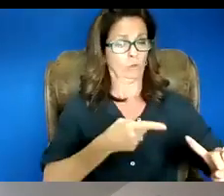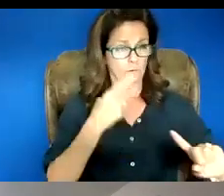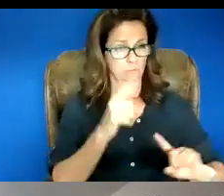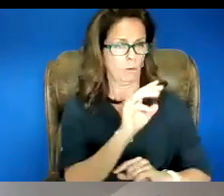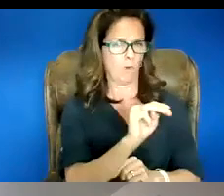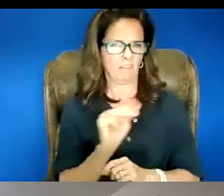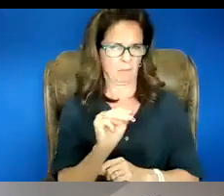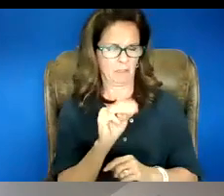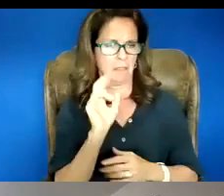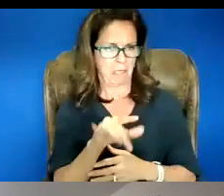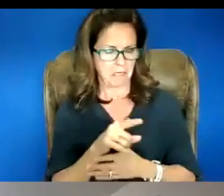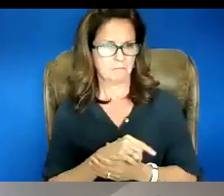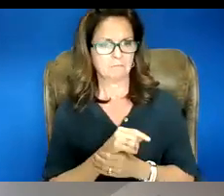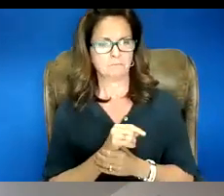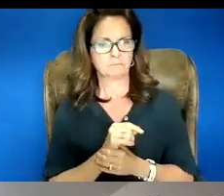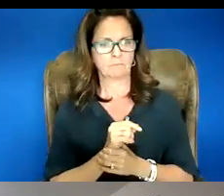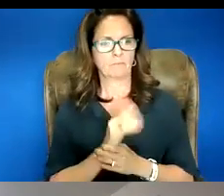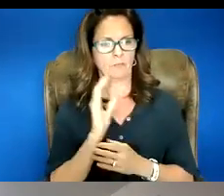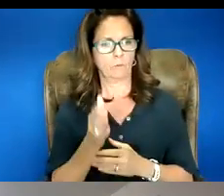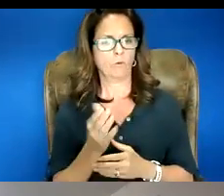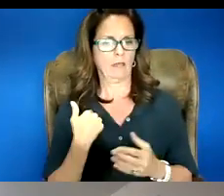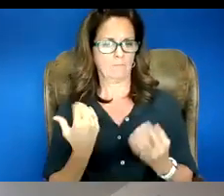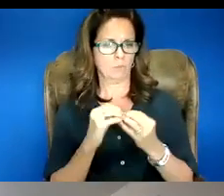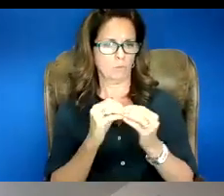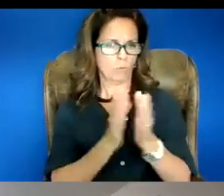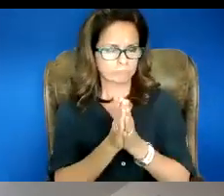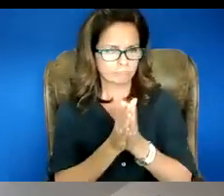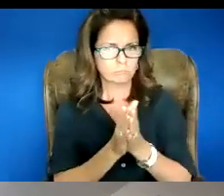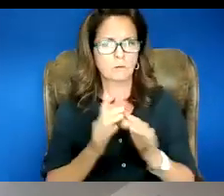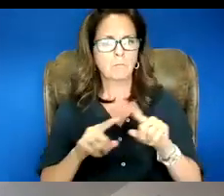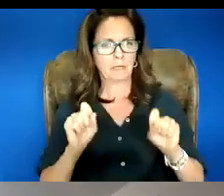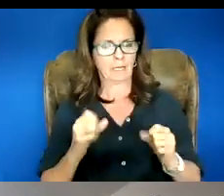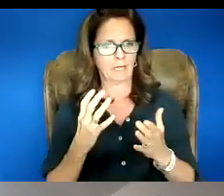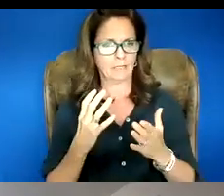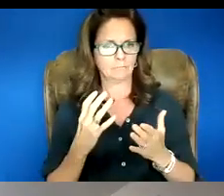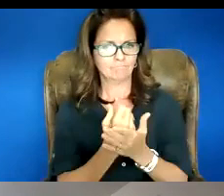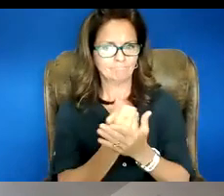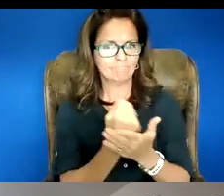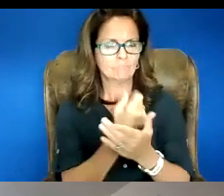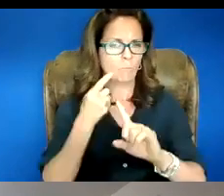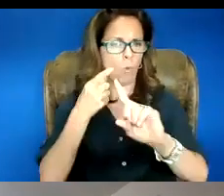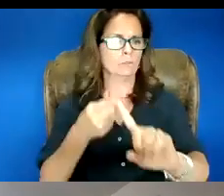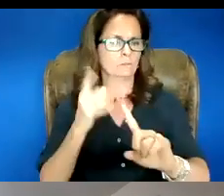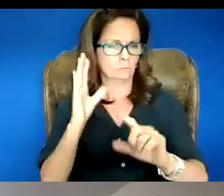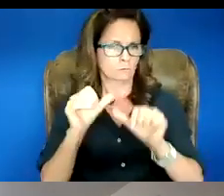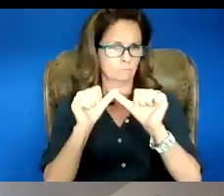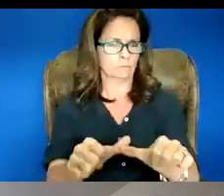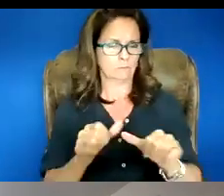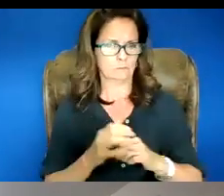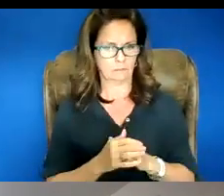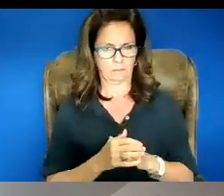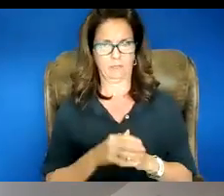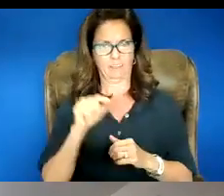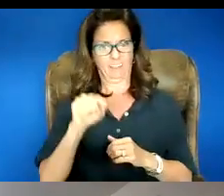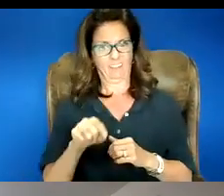after that, but we will have continuing points available because this is really our main health